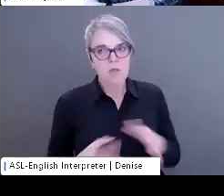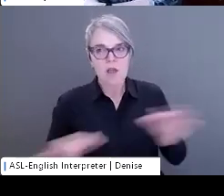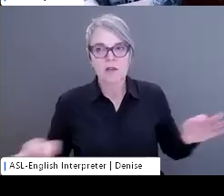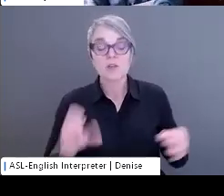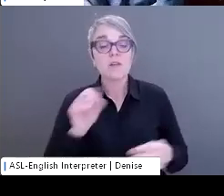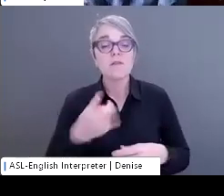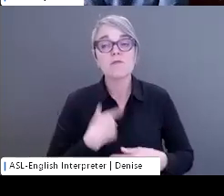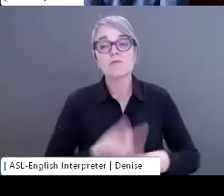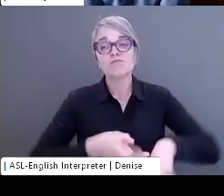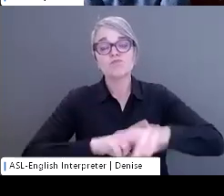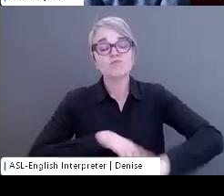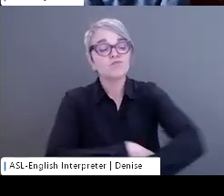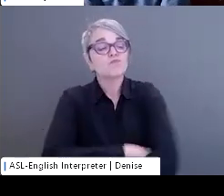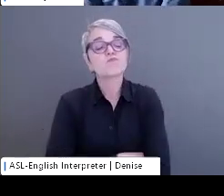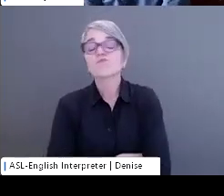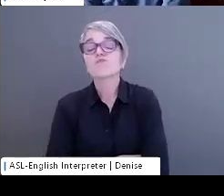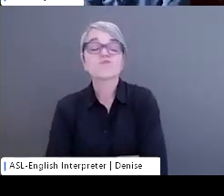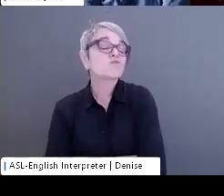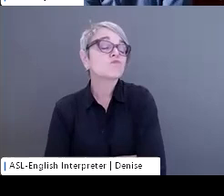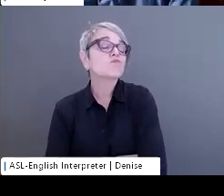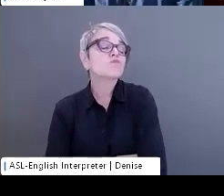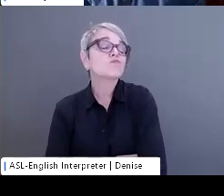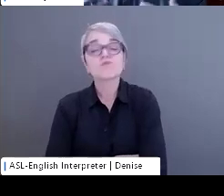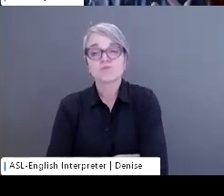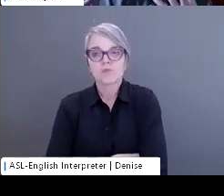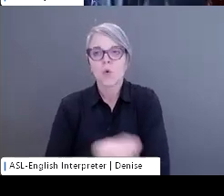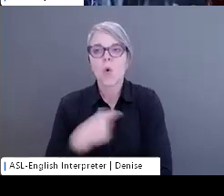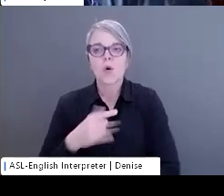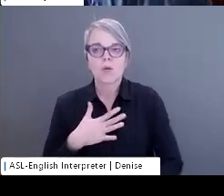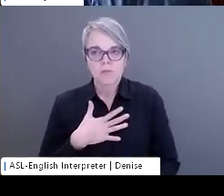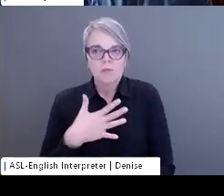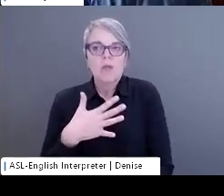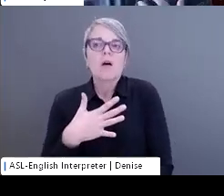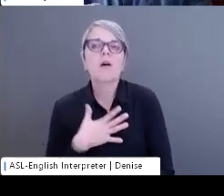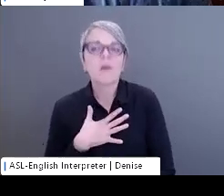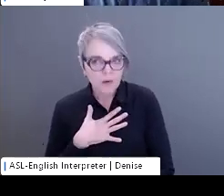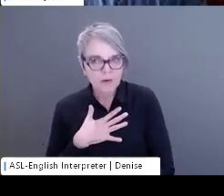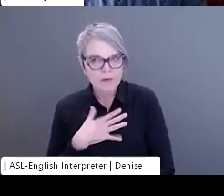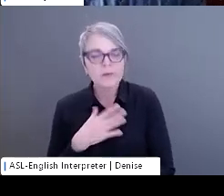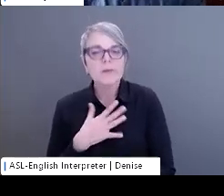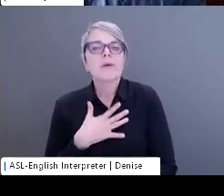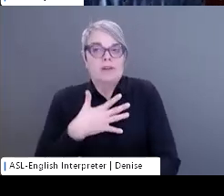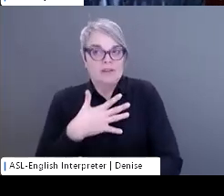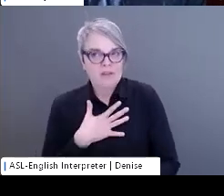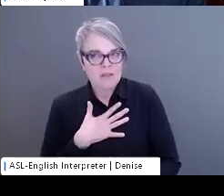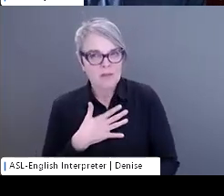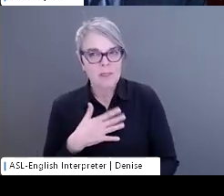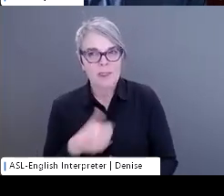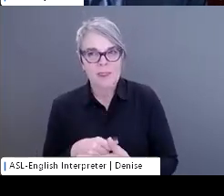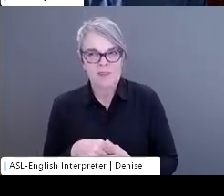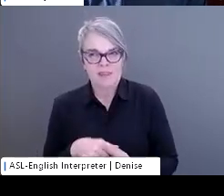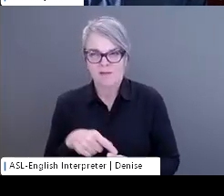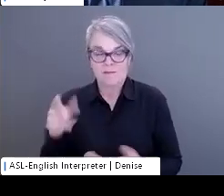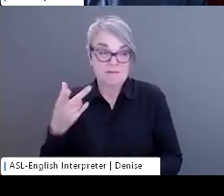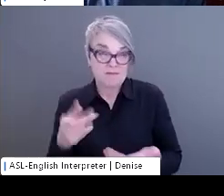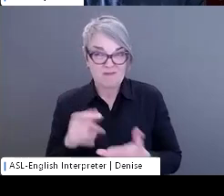to the side, okay, sighing, okay, these nonverbal behaviors may indicate that you don't believe them and you